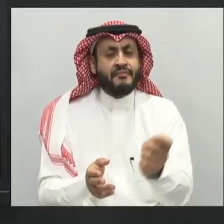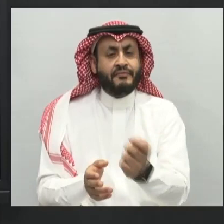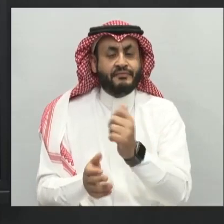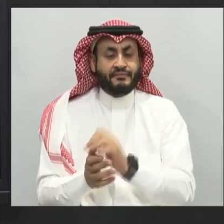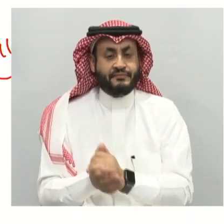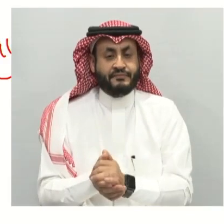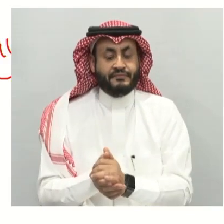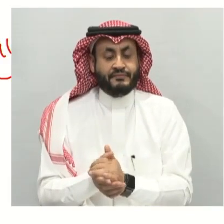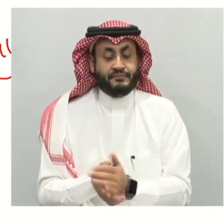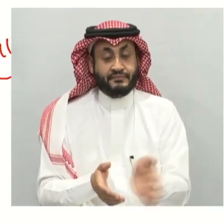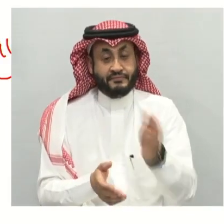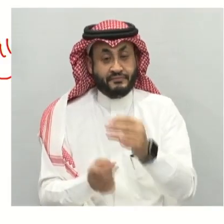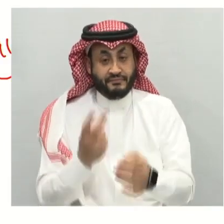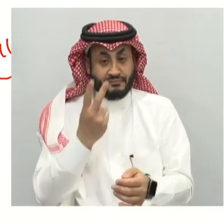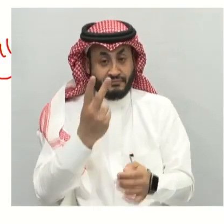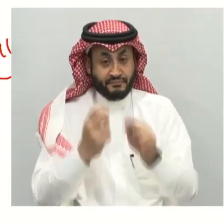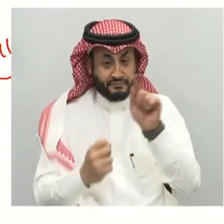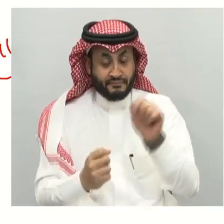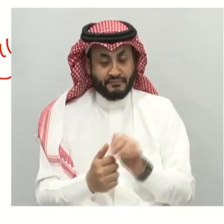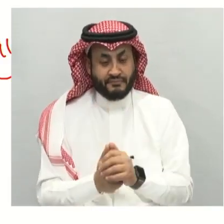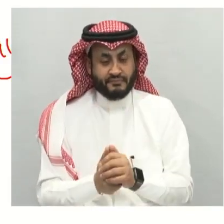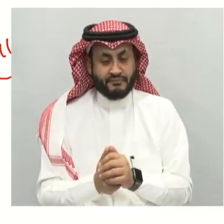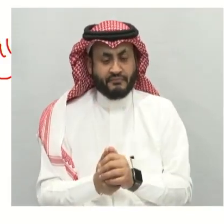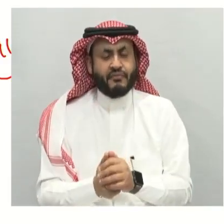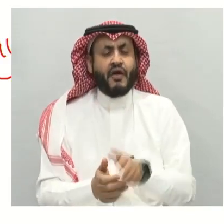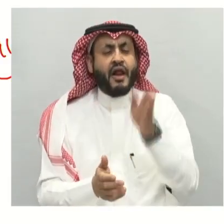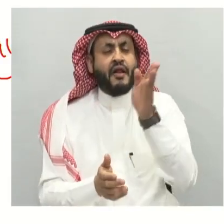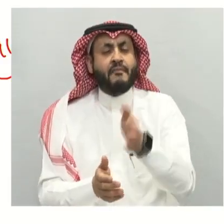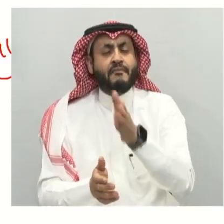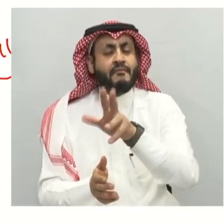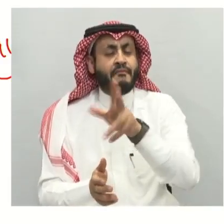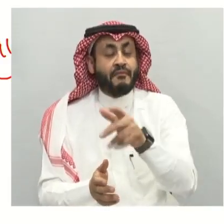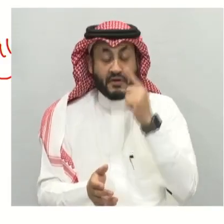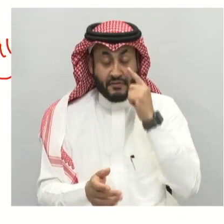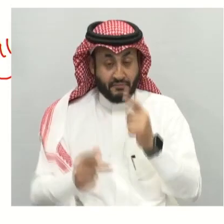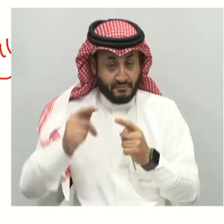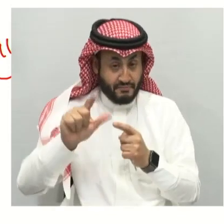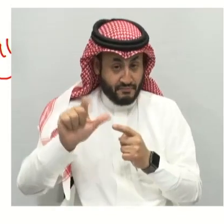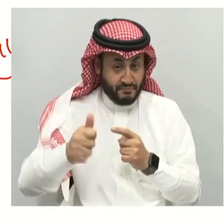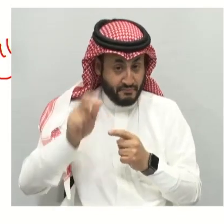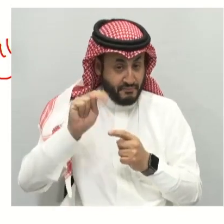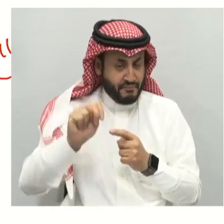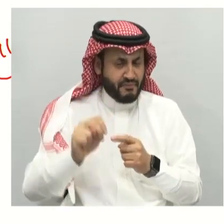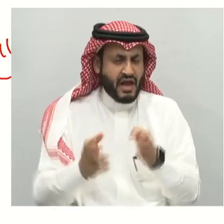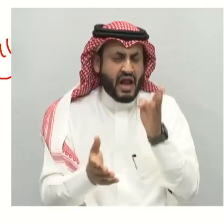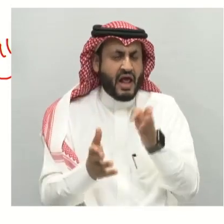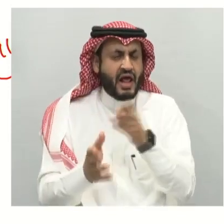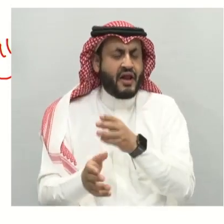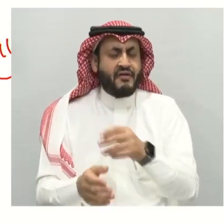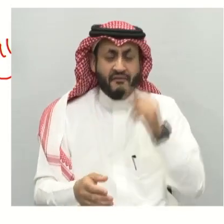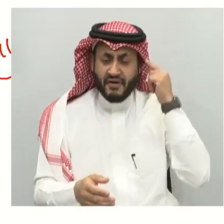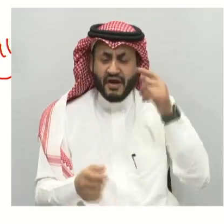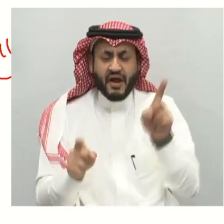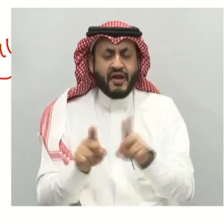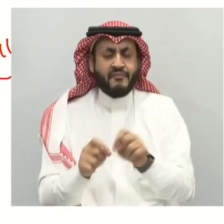okay? Now, second question. What plan, think of this word, what plan do Noura and Aya have